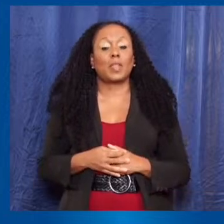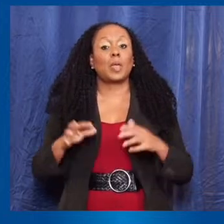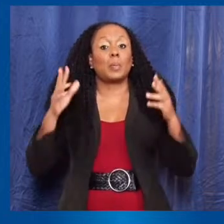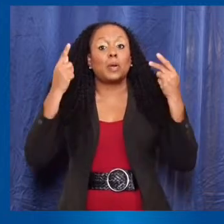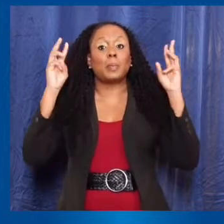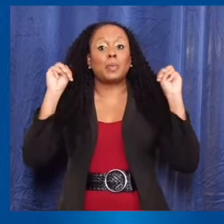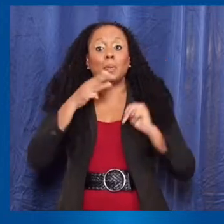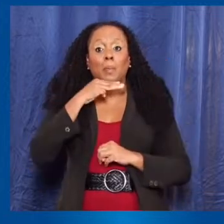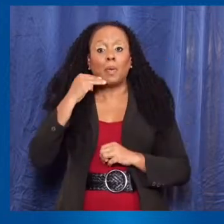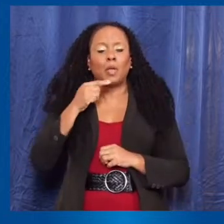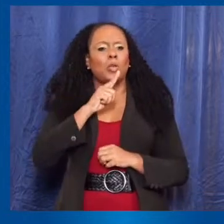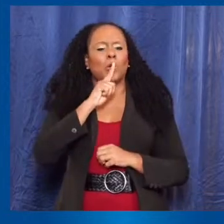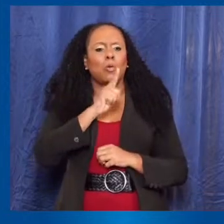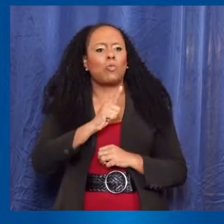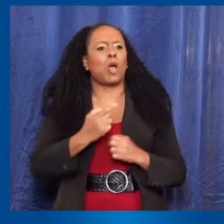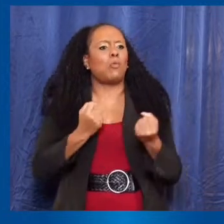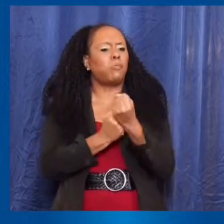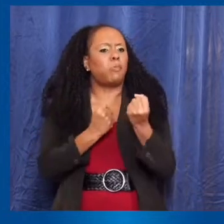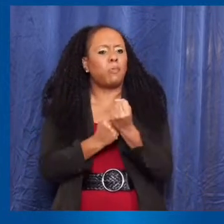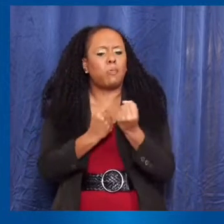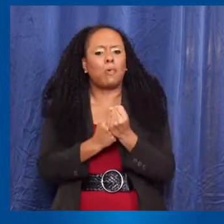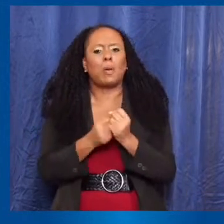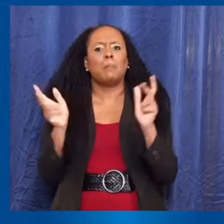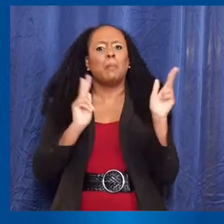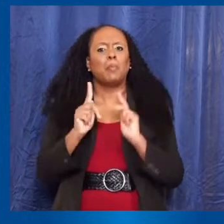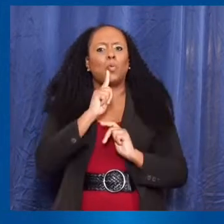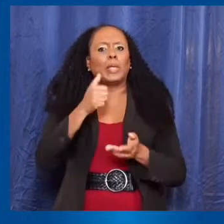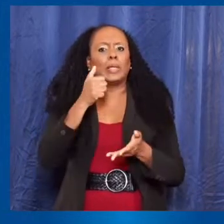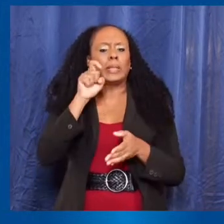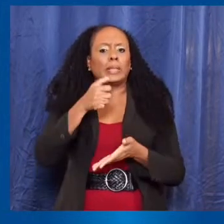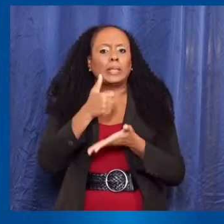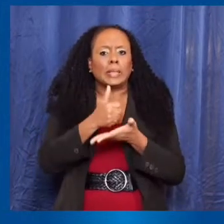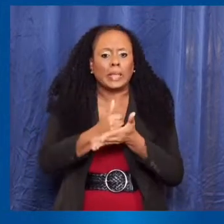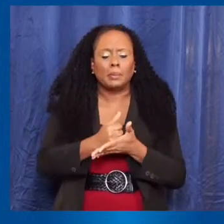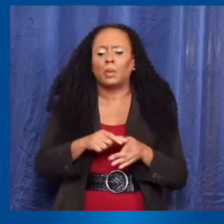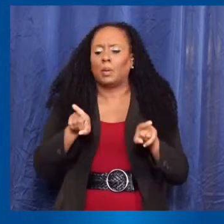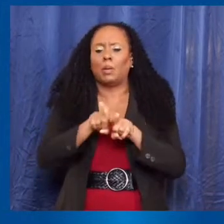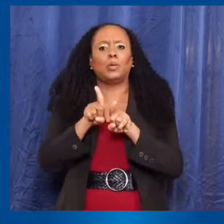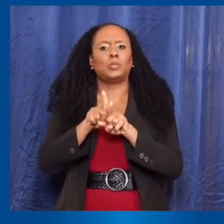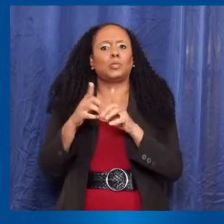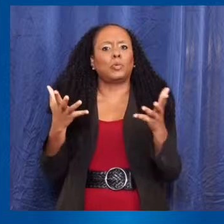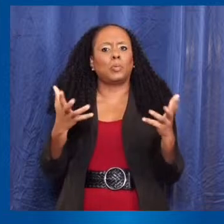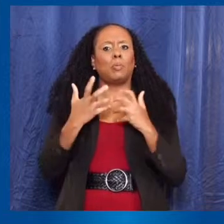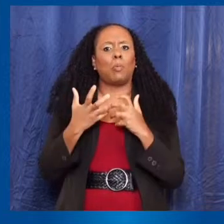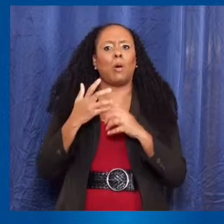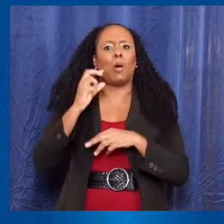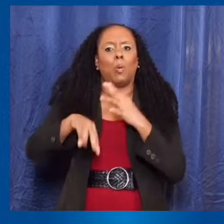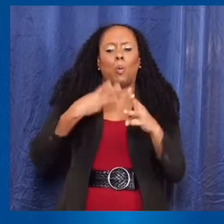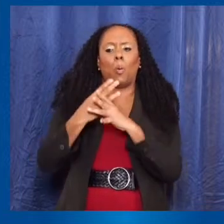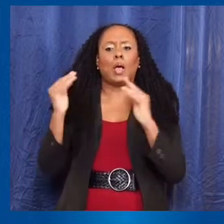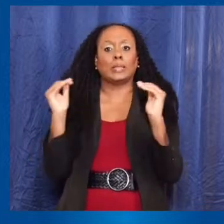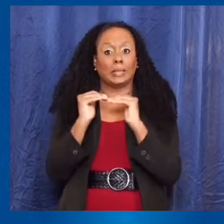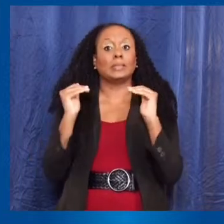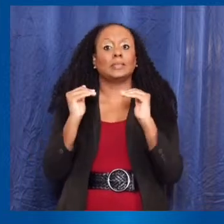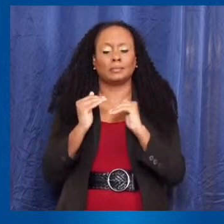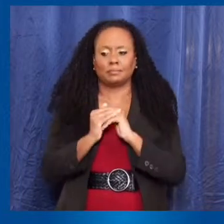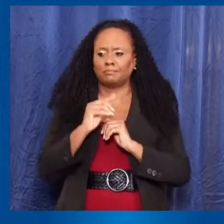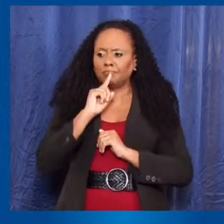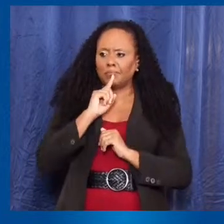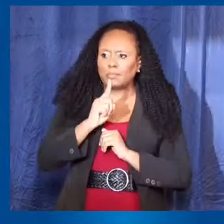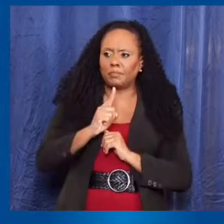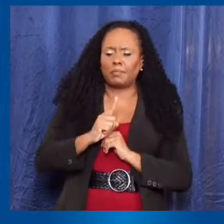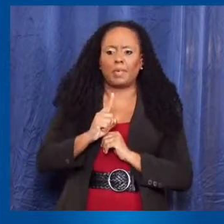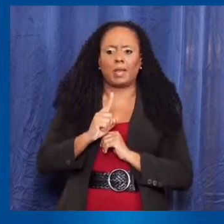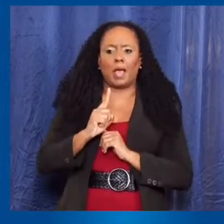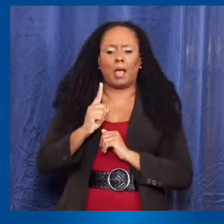and beyond. You are a talented advocate for global justice, and you have made huge contribution